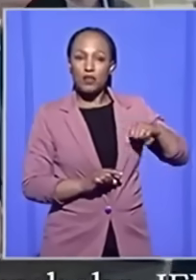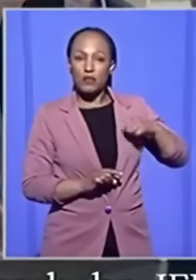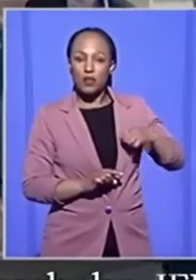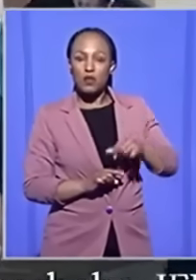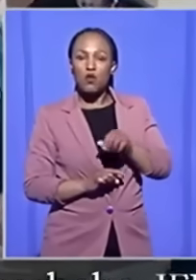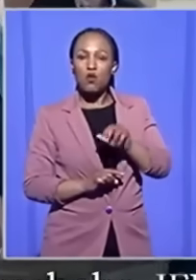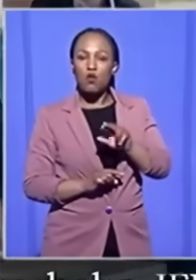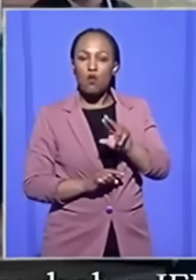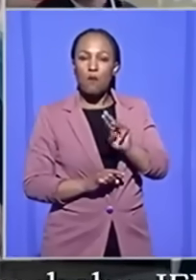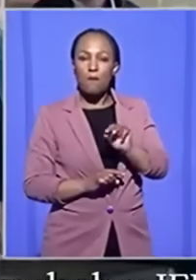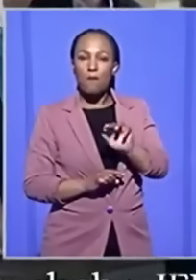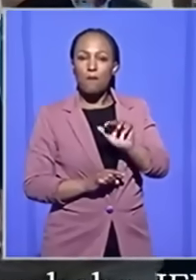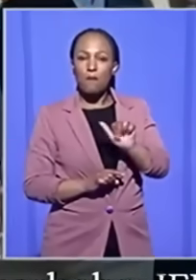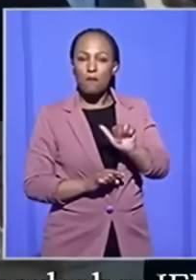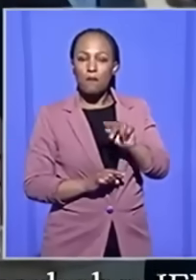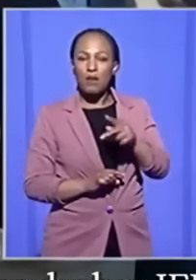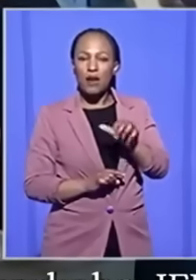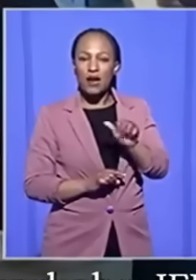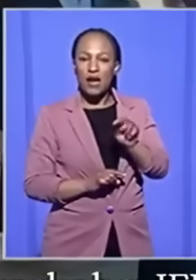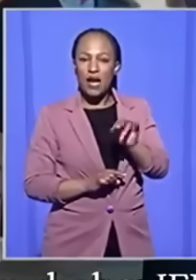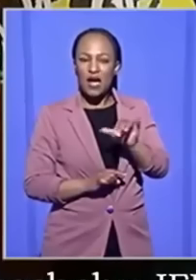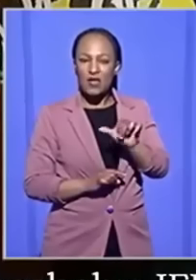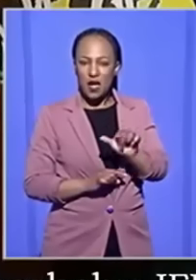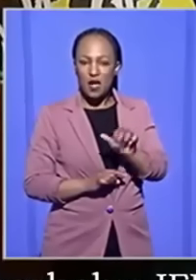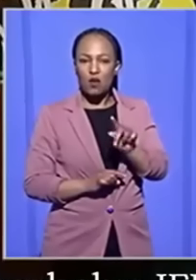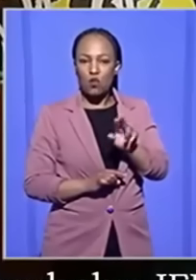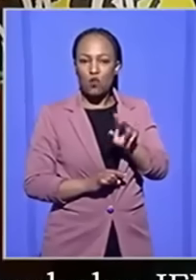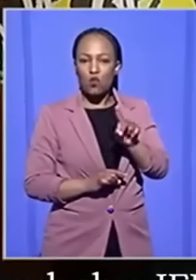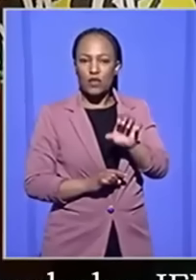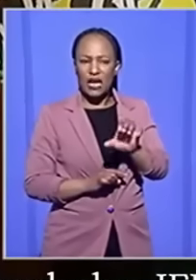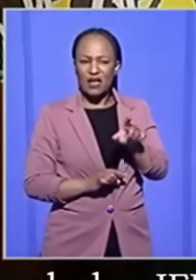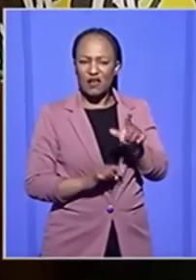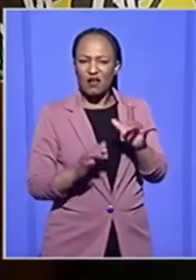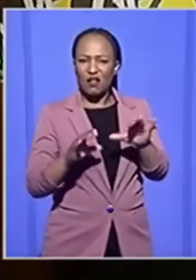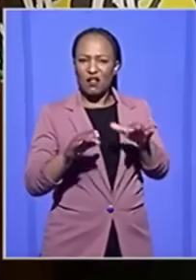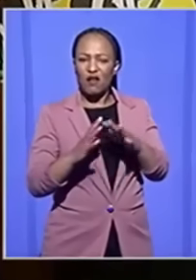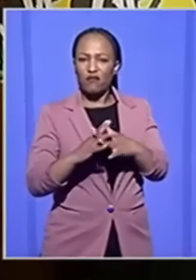ya puso. In the cabinet we have ANC,